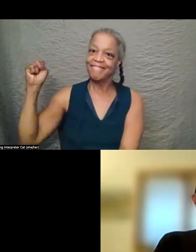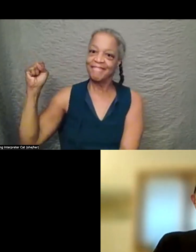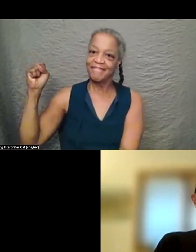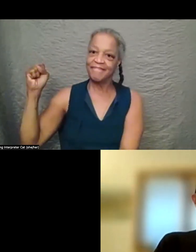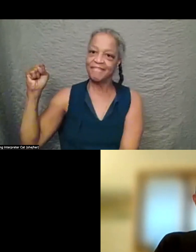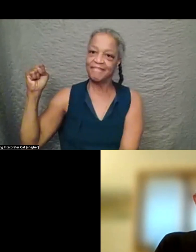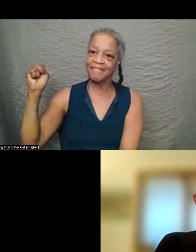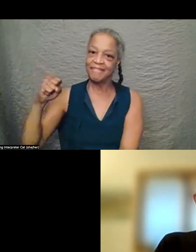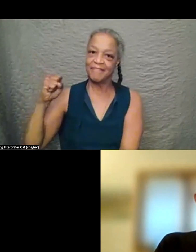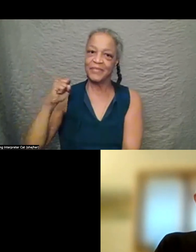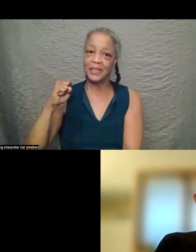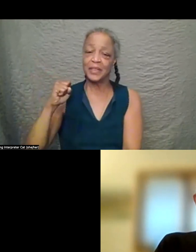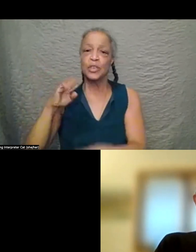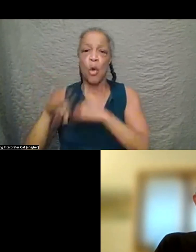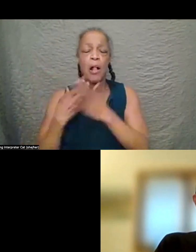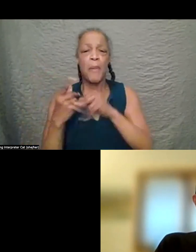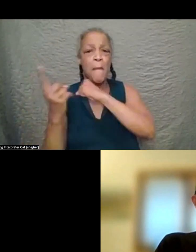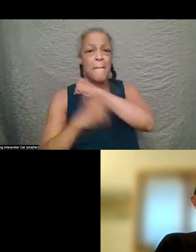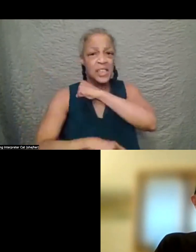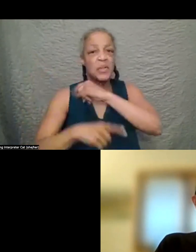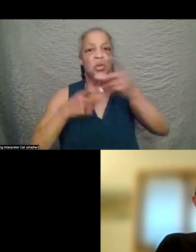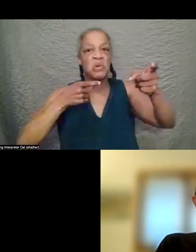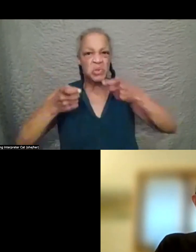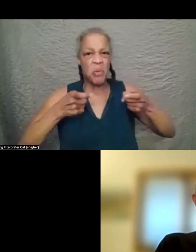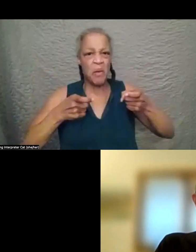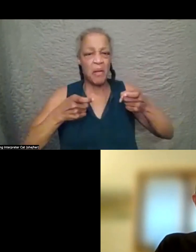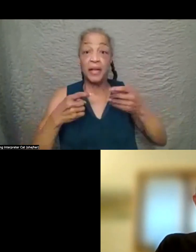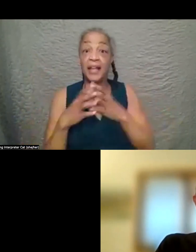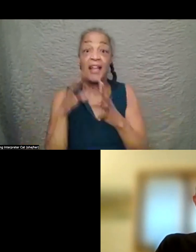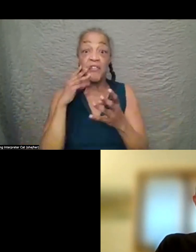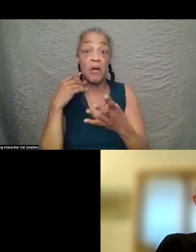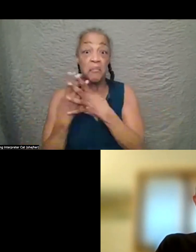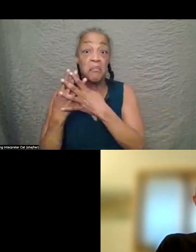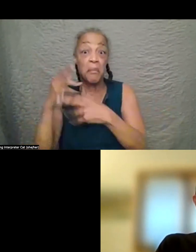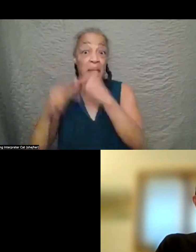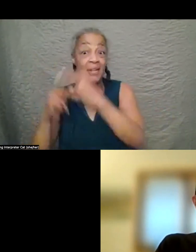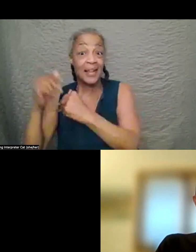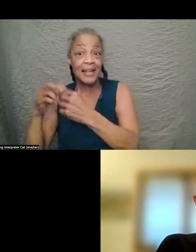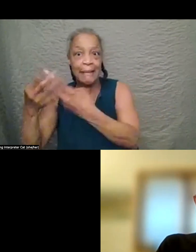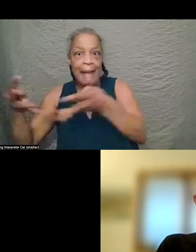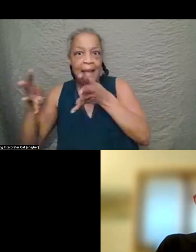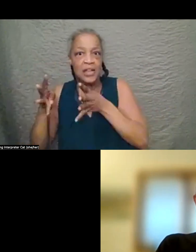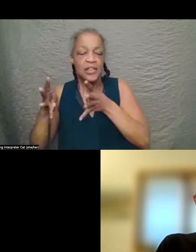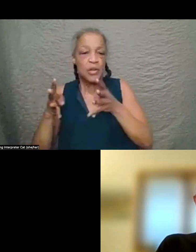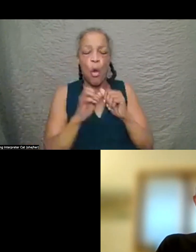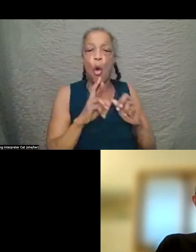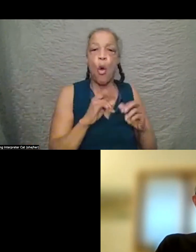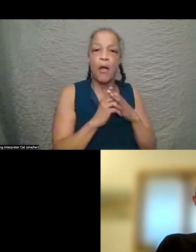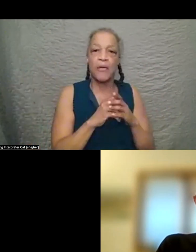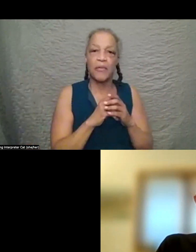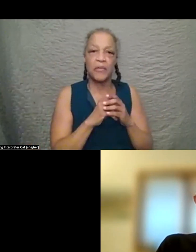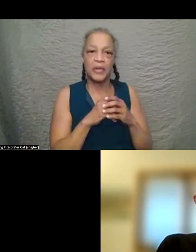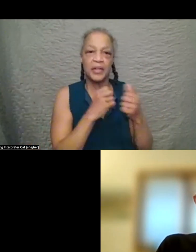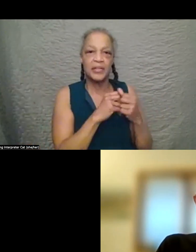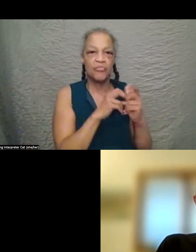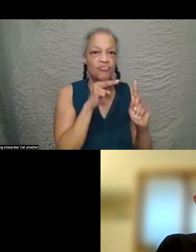it's all about punishment and control, and whether or not we build a building and build a cage to put people in, or whether we create them